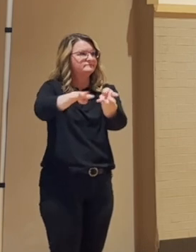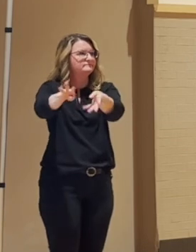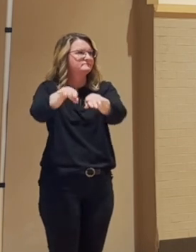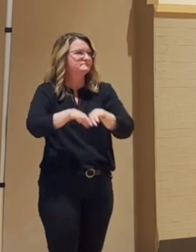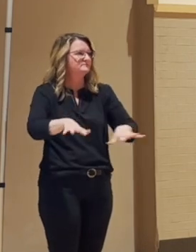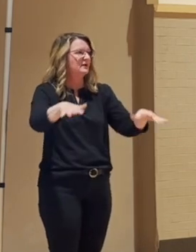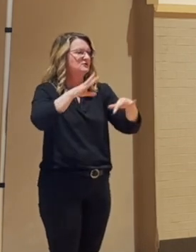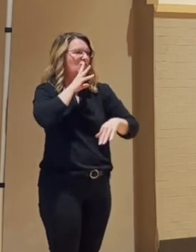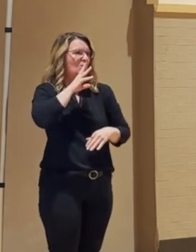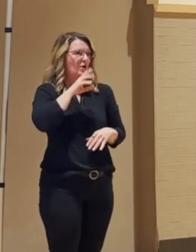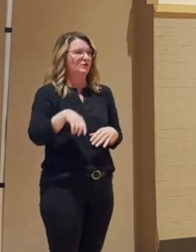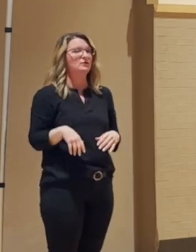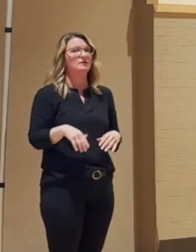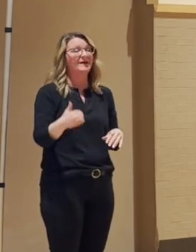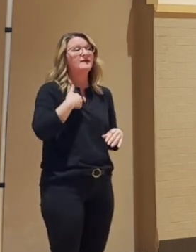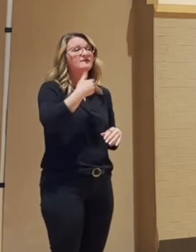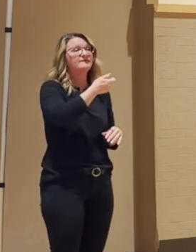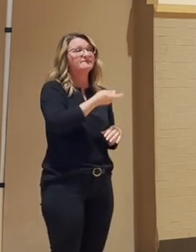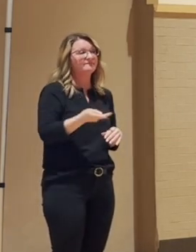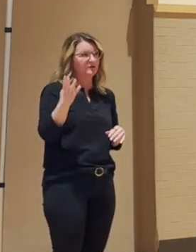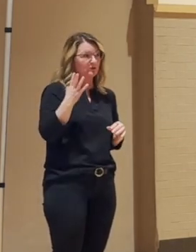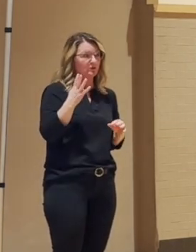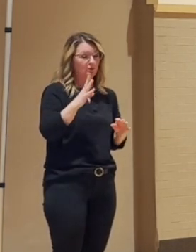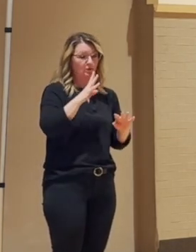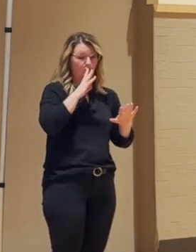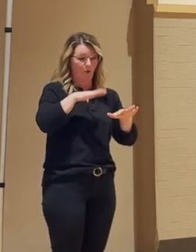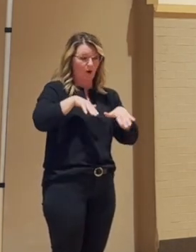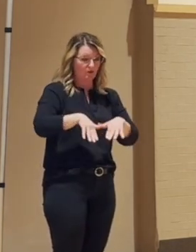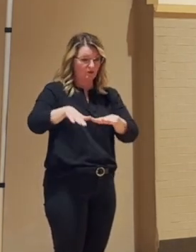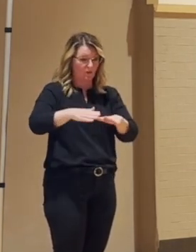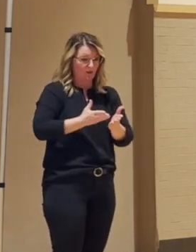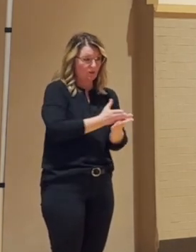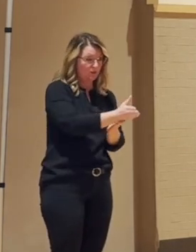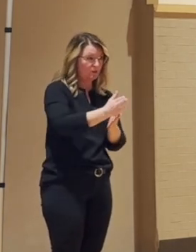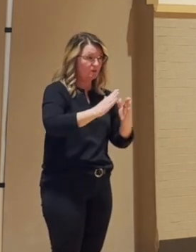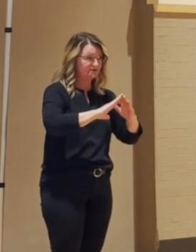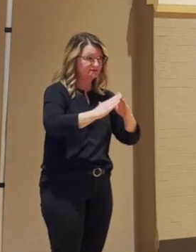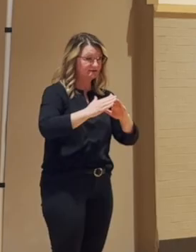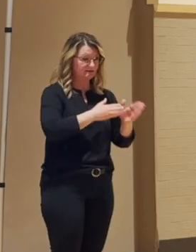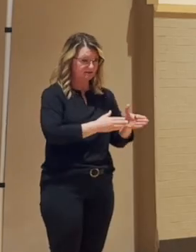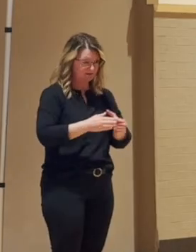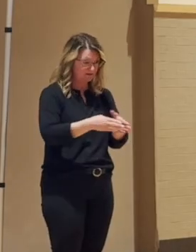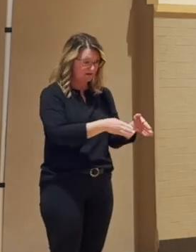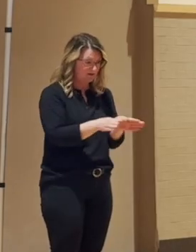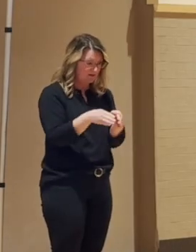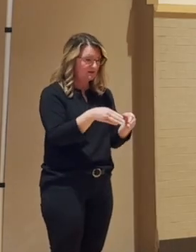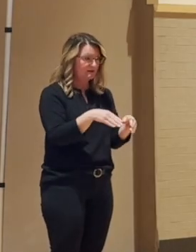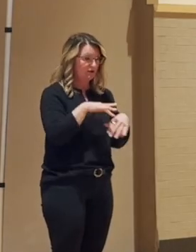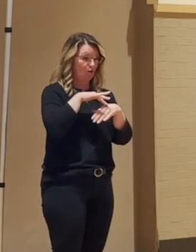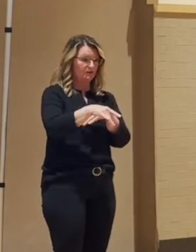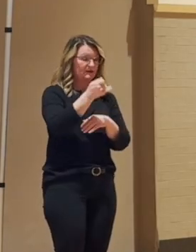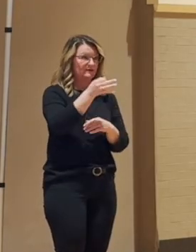Eventually we had a few waterways that went through the city, and in the early